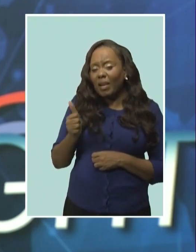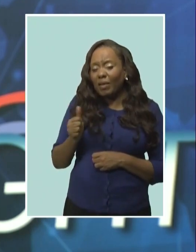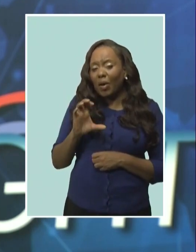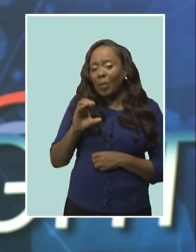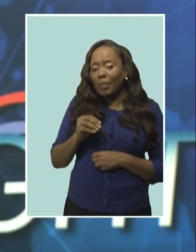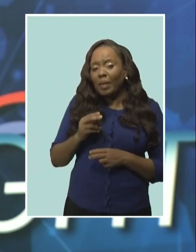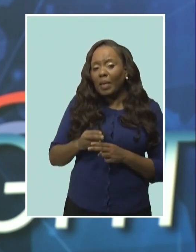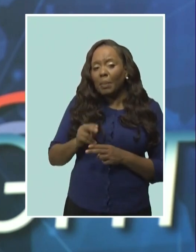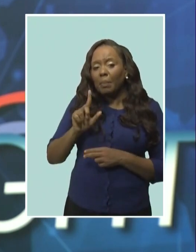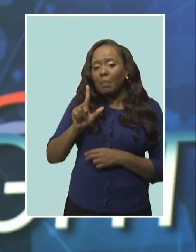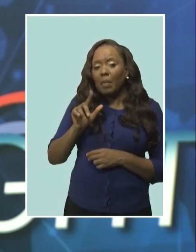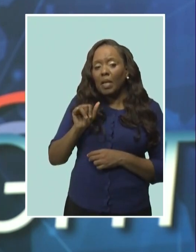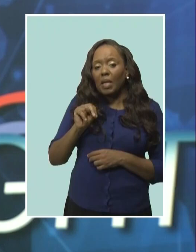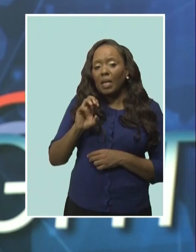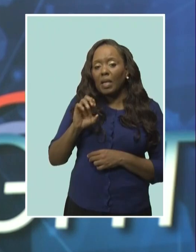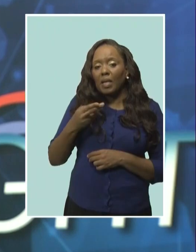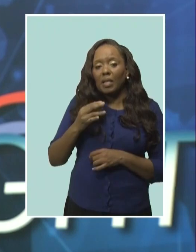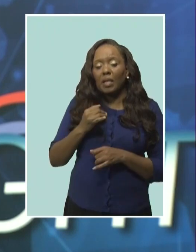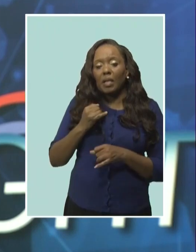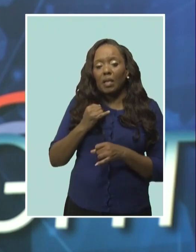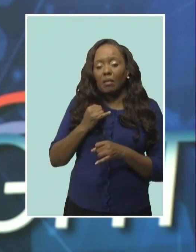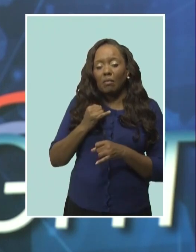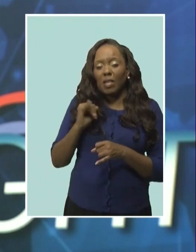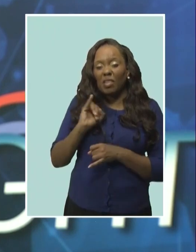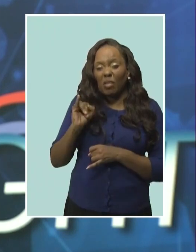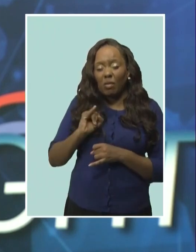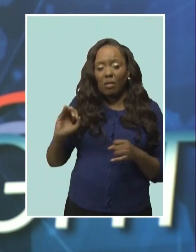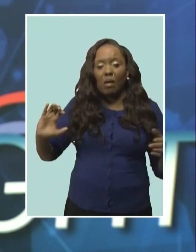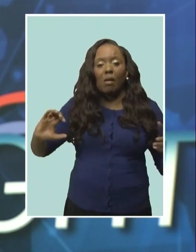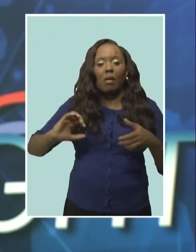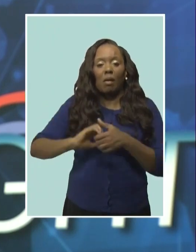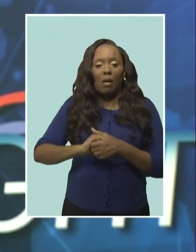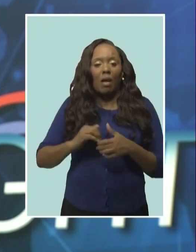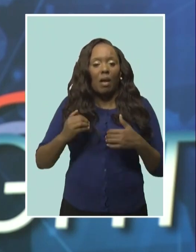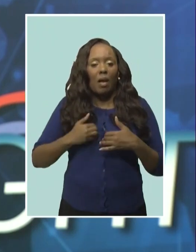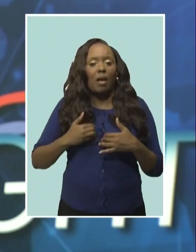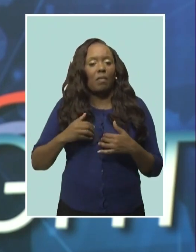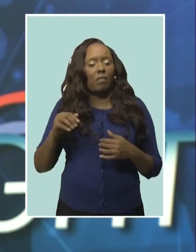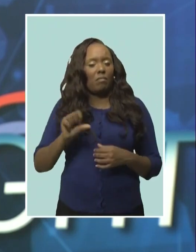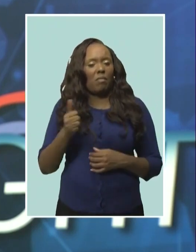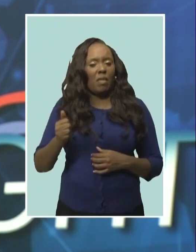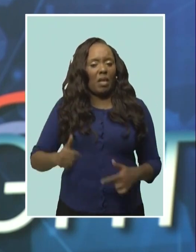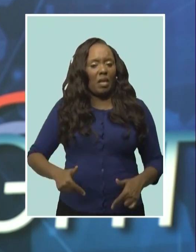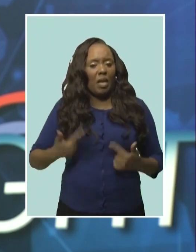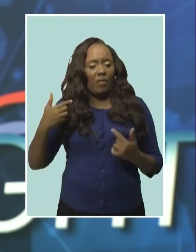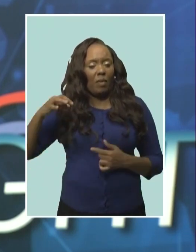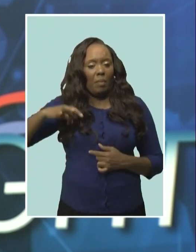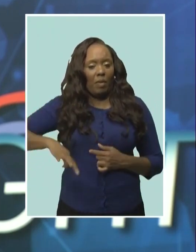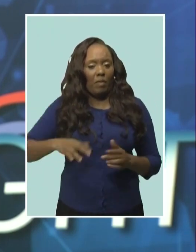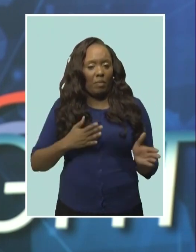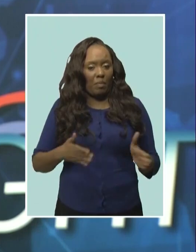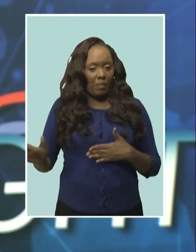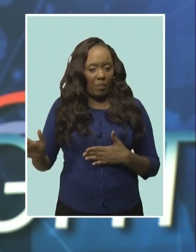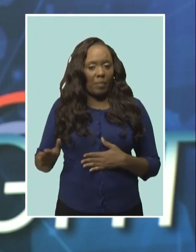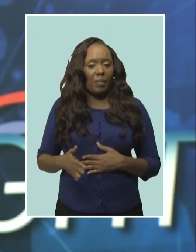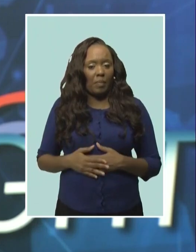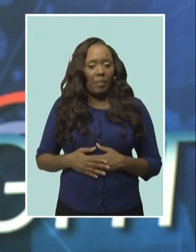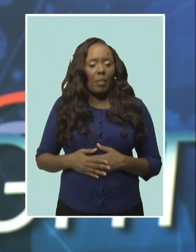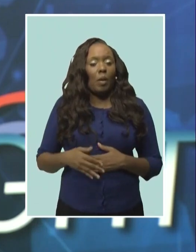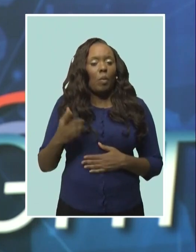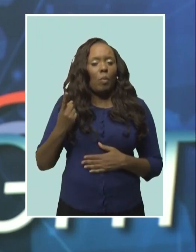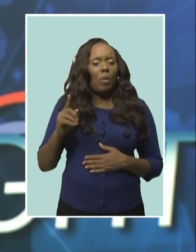launched another life benefit plan. It replaces a similar plan which was discontinued by a previous insurance